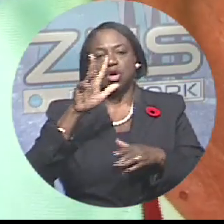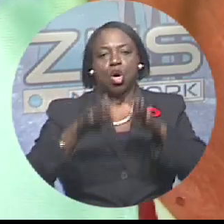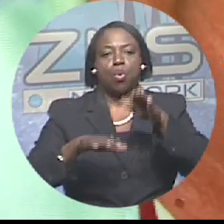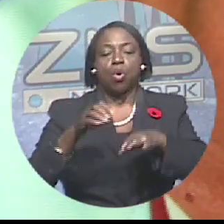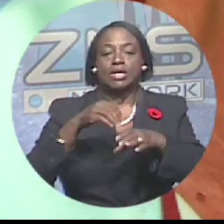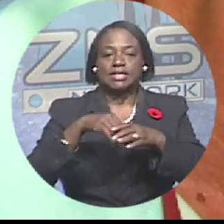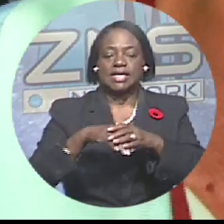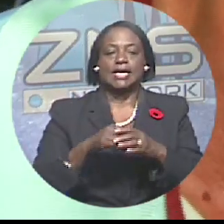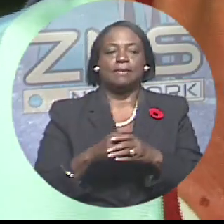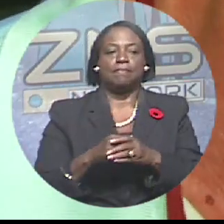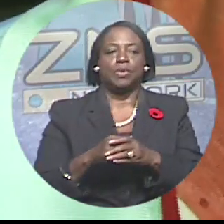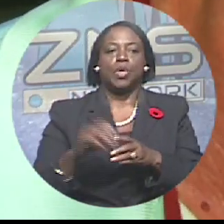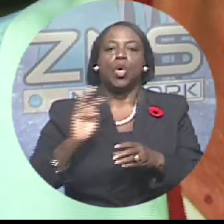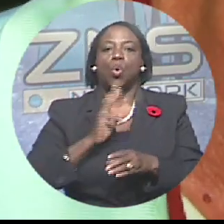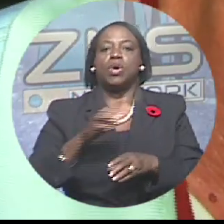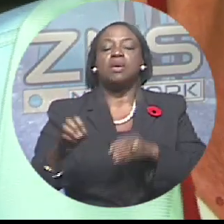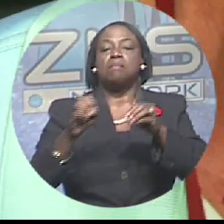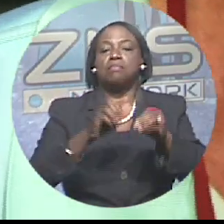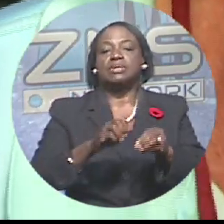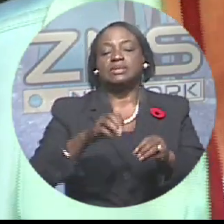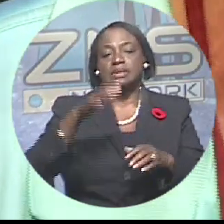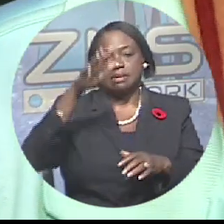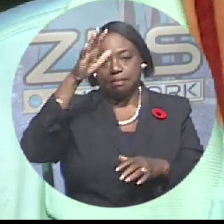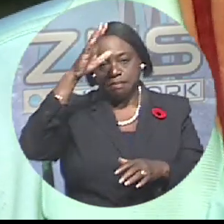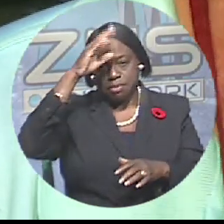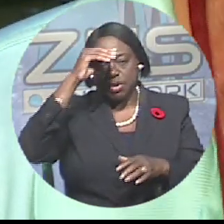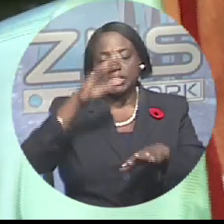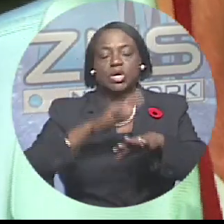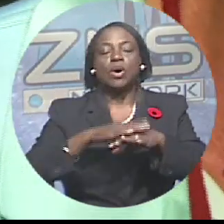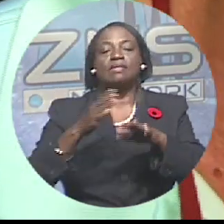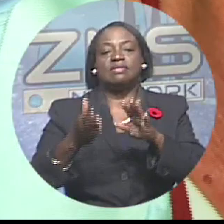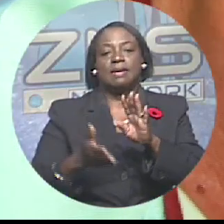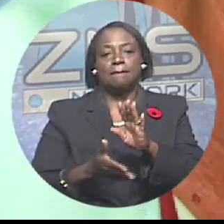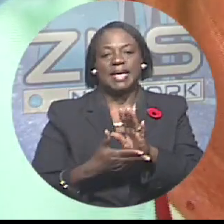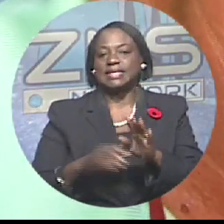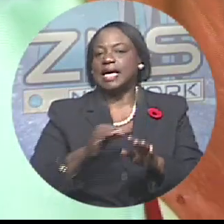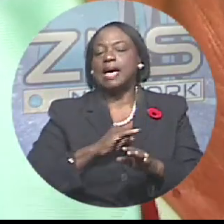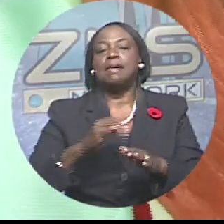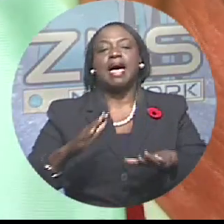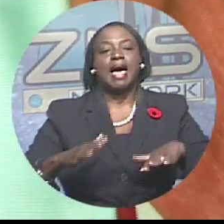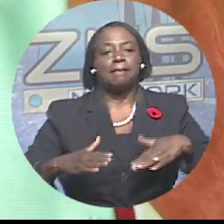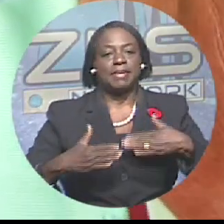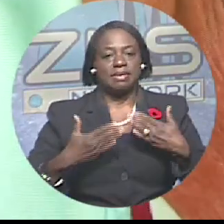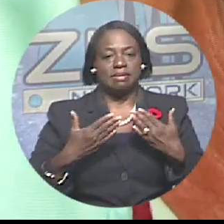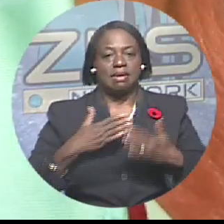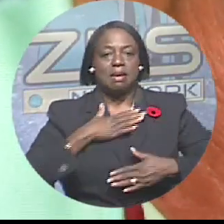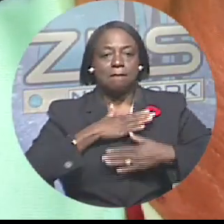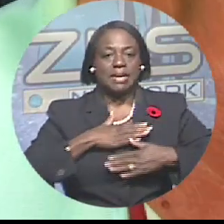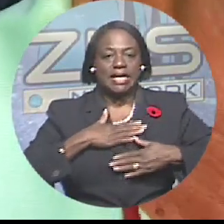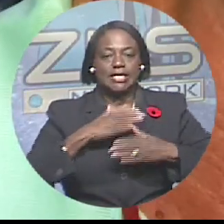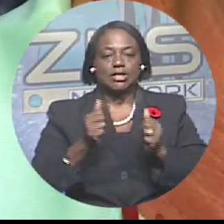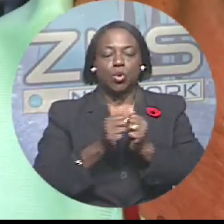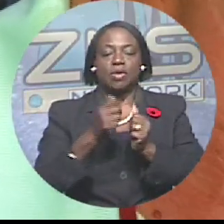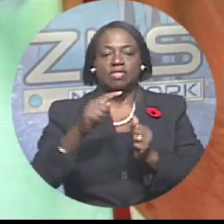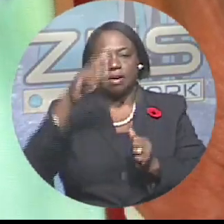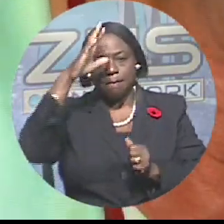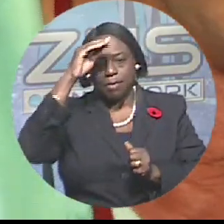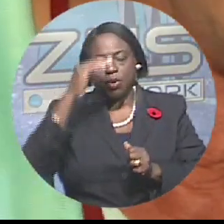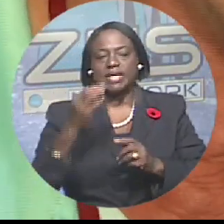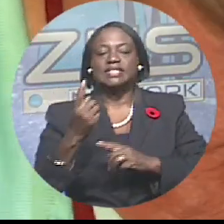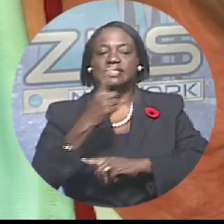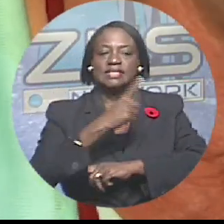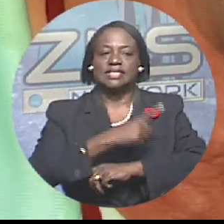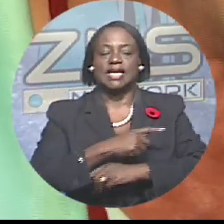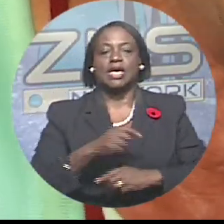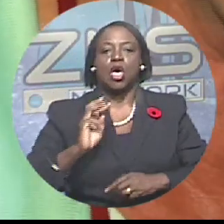that's important as well. So we put guys on base through the bat as well. So I'm really pleased with the boys today. They did a fantastic job. They came here, I mean, we were 4th. They